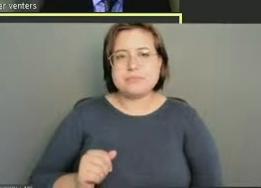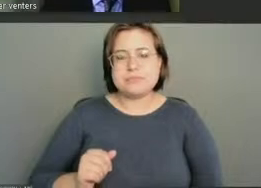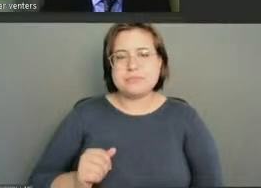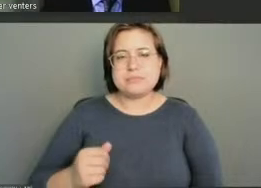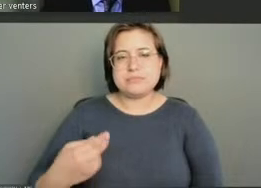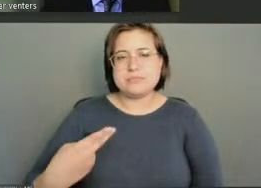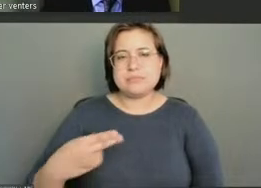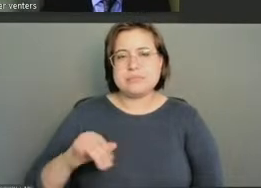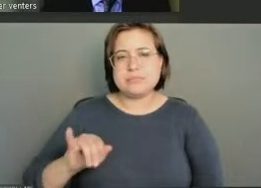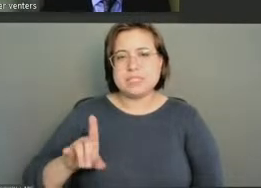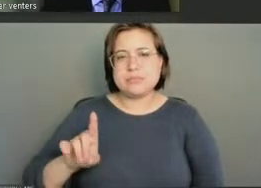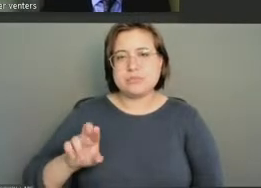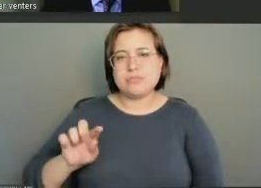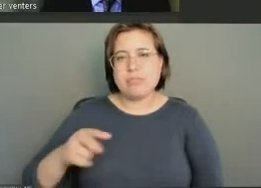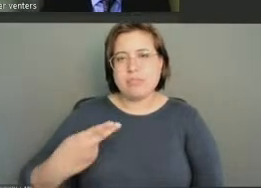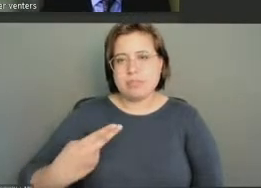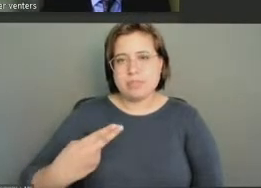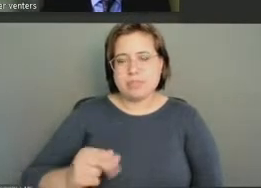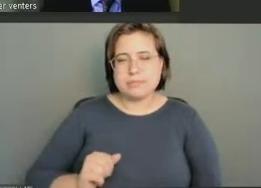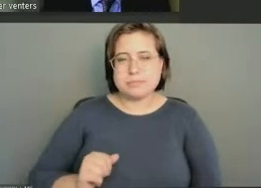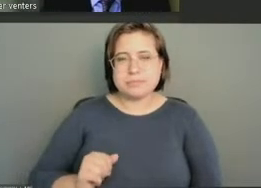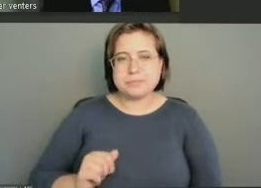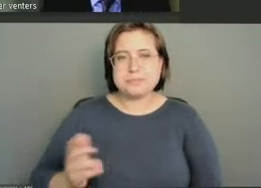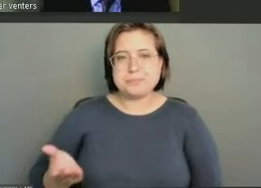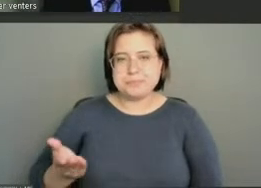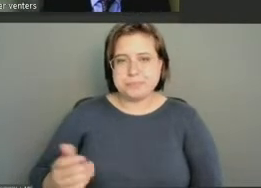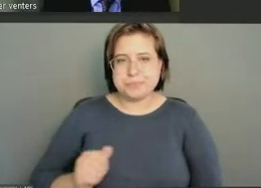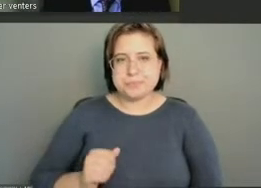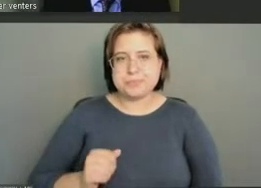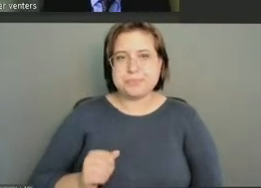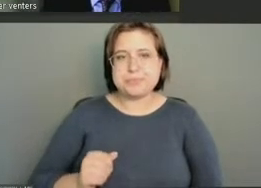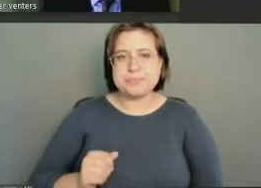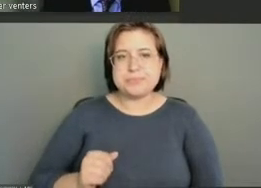Dr. James Hildreth. Present.